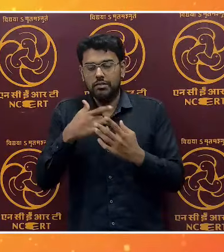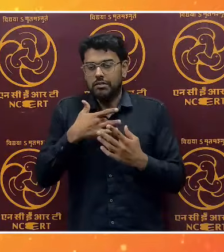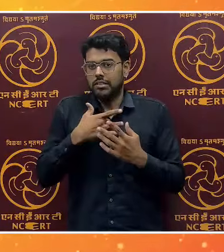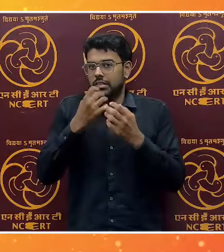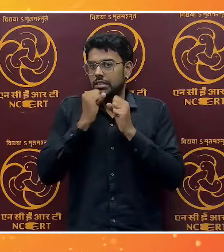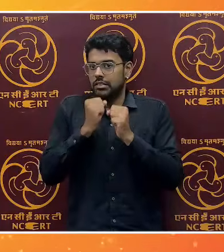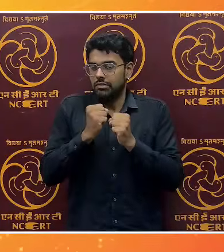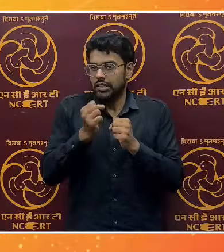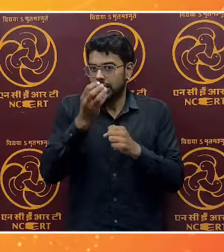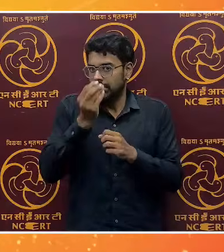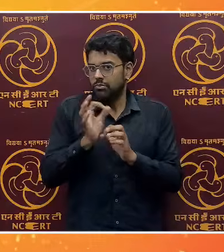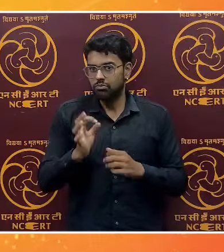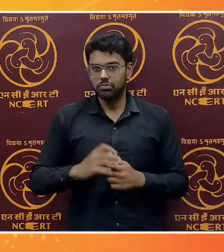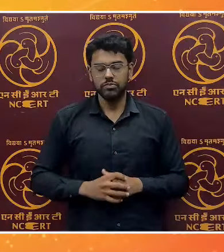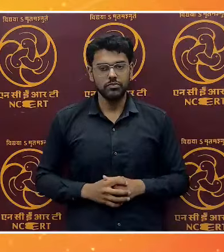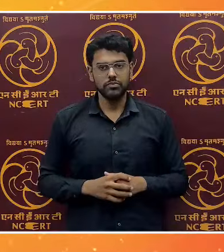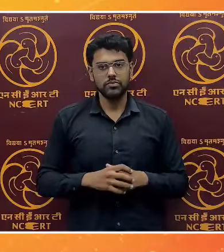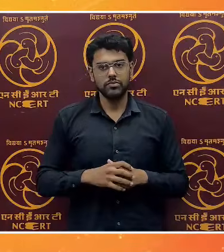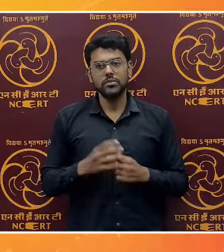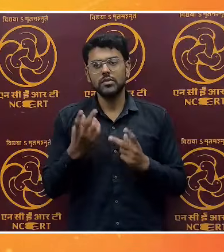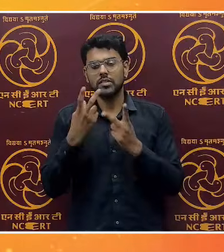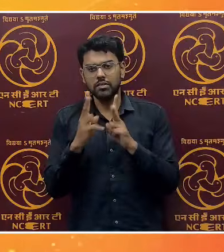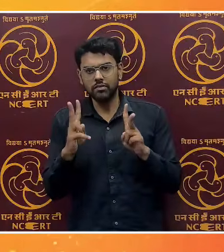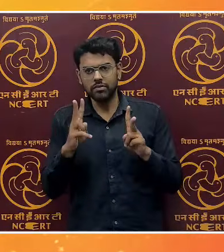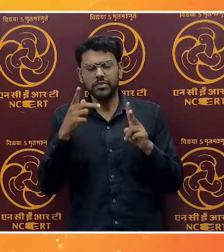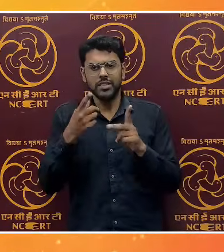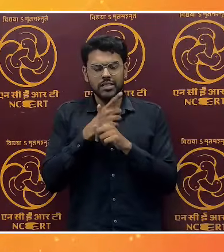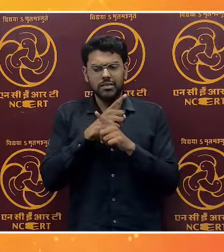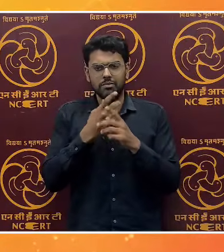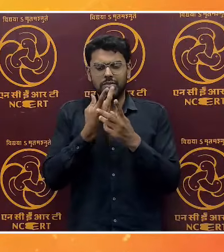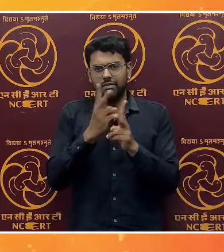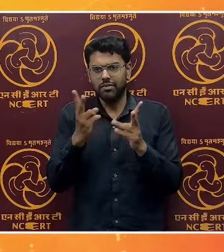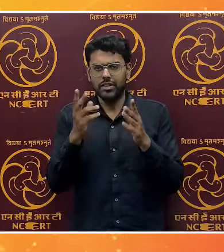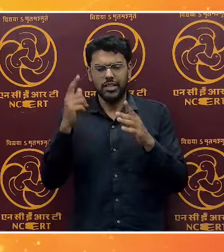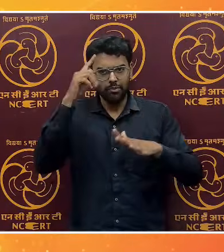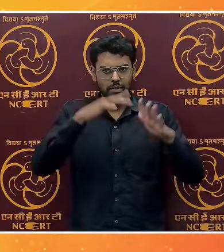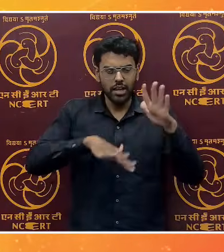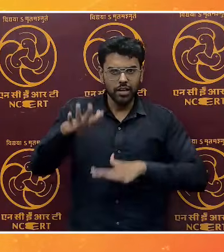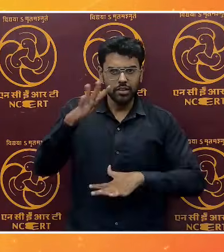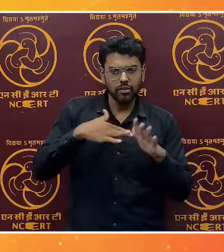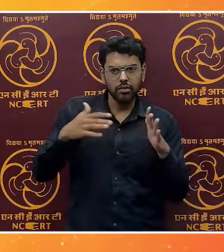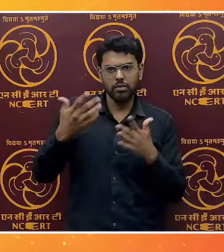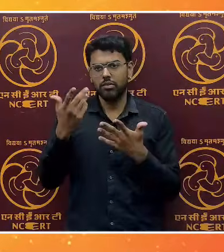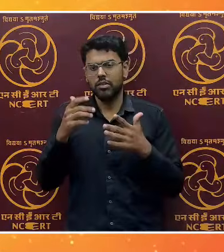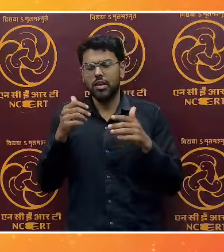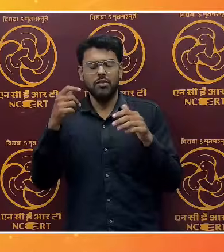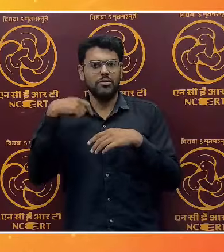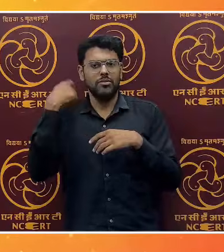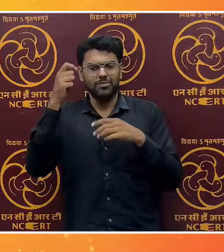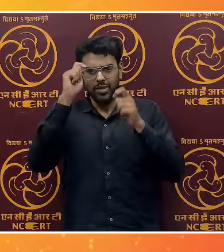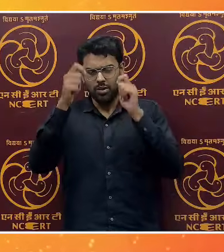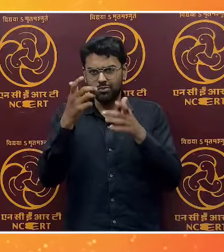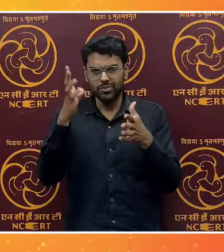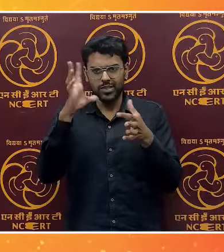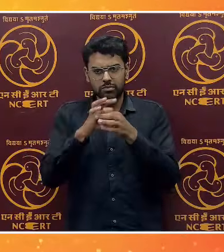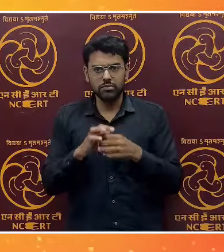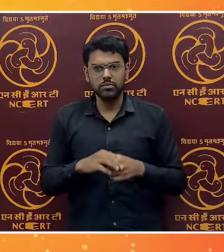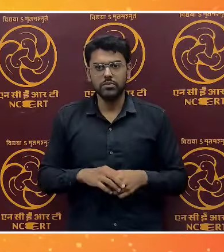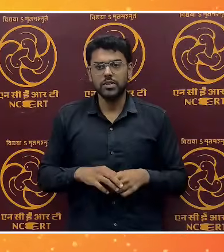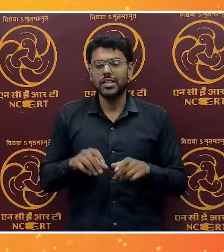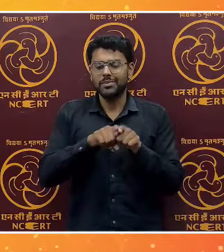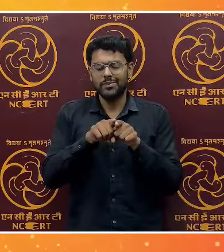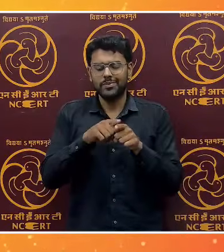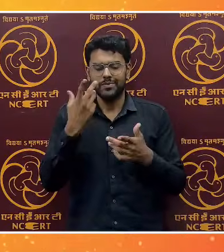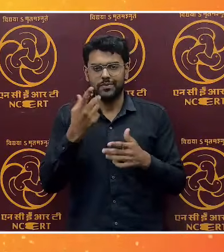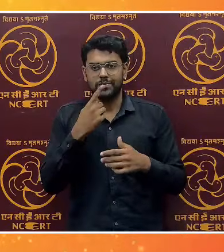easy. So another is multi-take strategy, and the fourth one is capturing B-roll and the screen recording. So let's understand